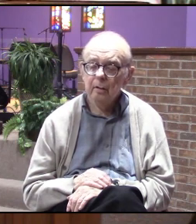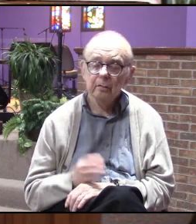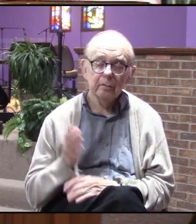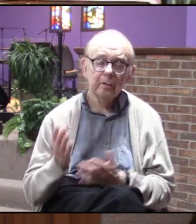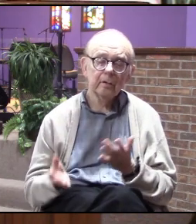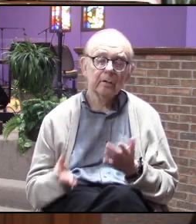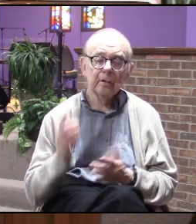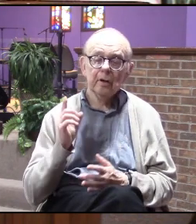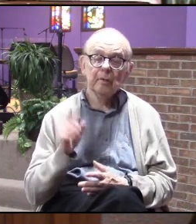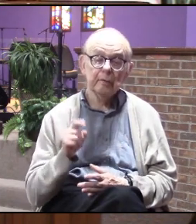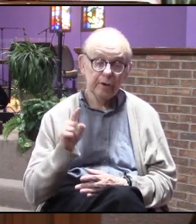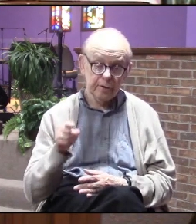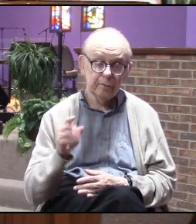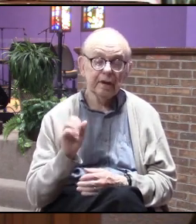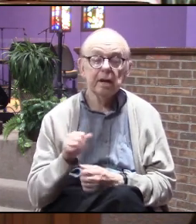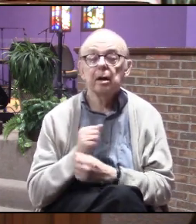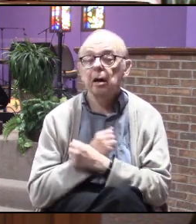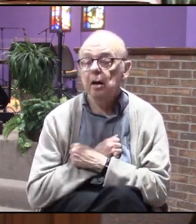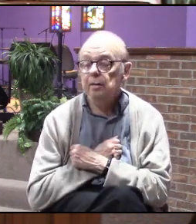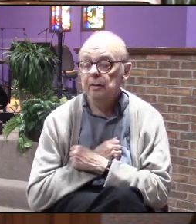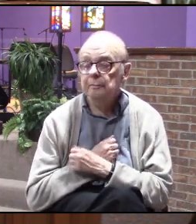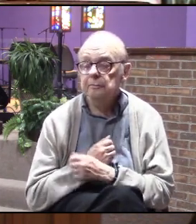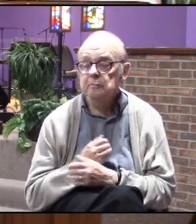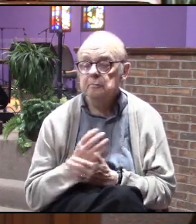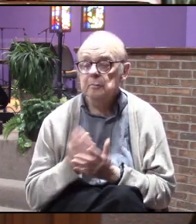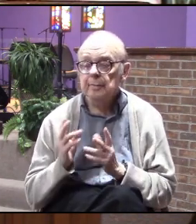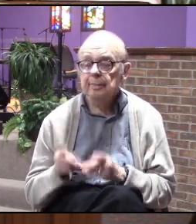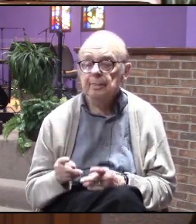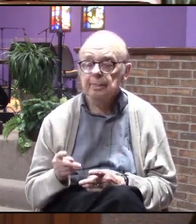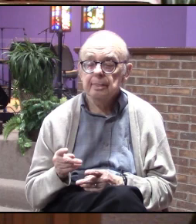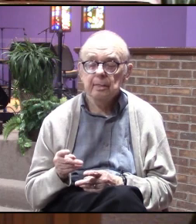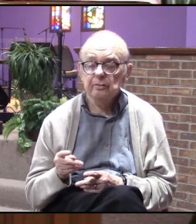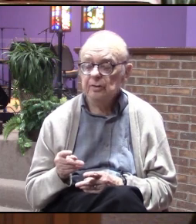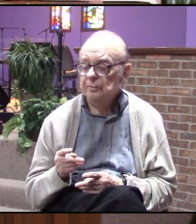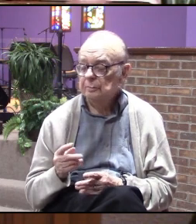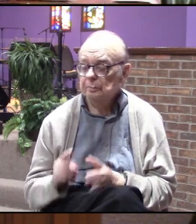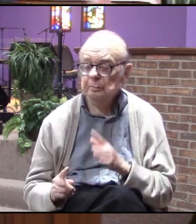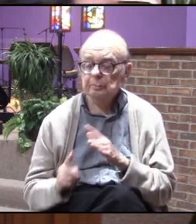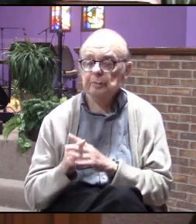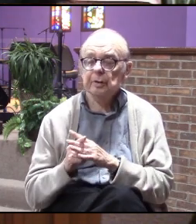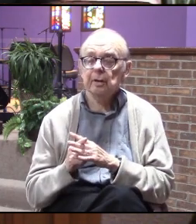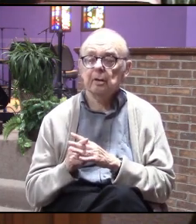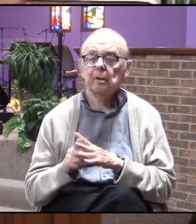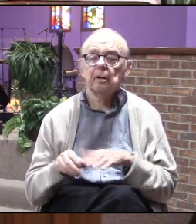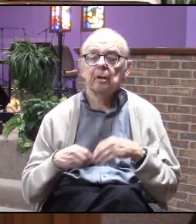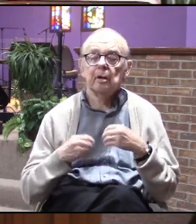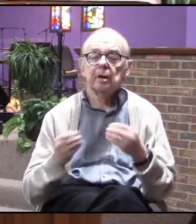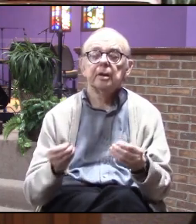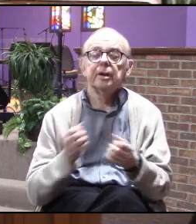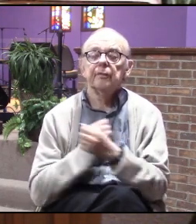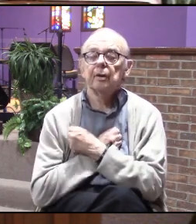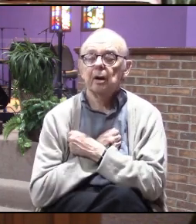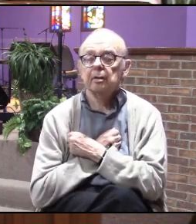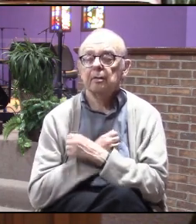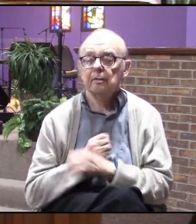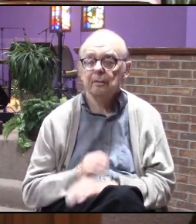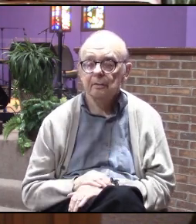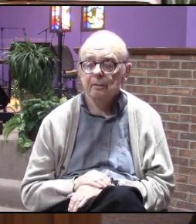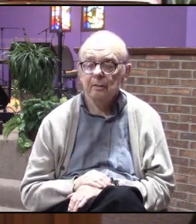Or maybe you needed a hug. And somebody out of the blue just came up and said, you know what, you look like you need a hug.